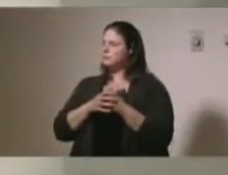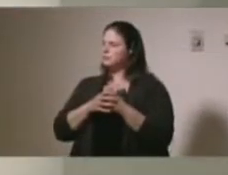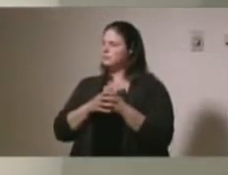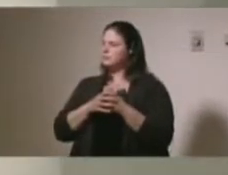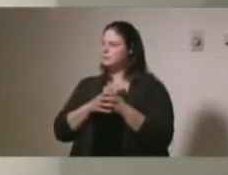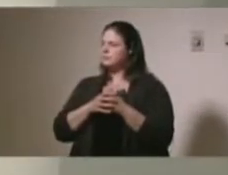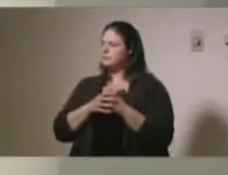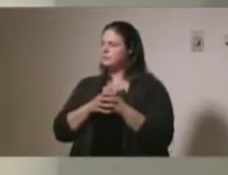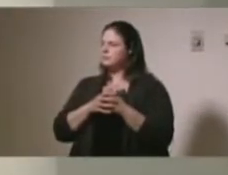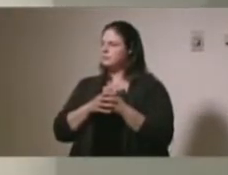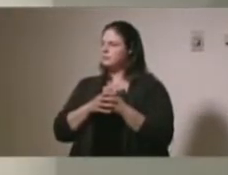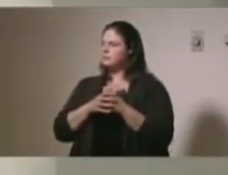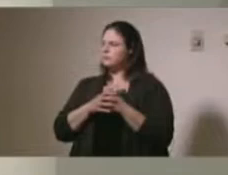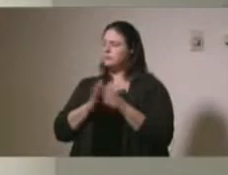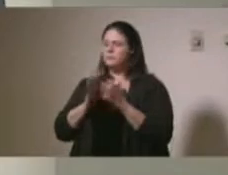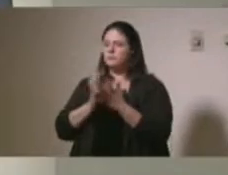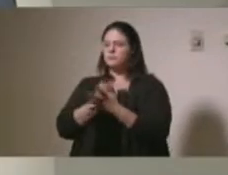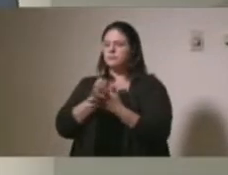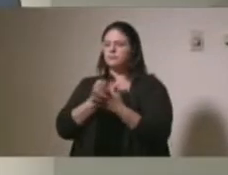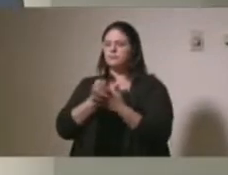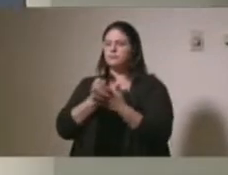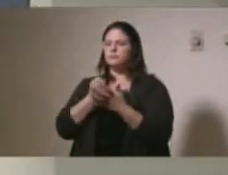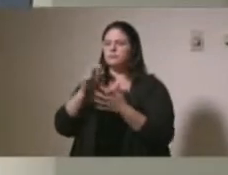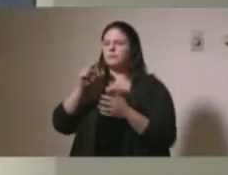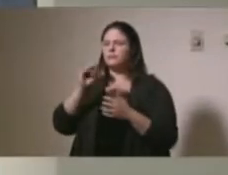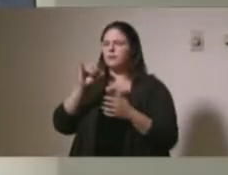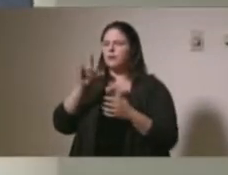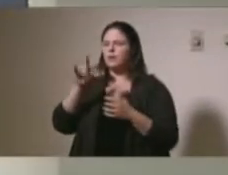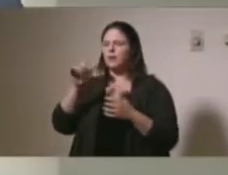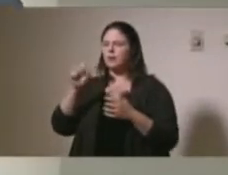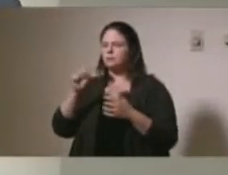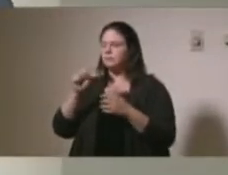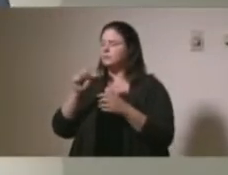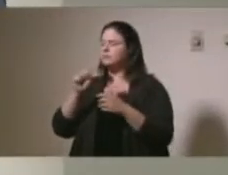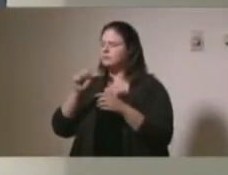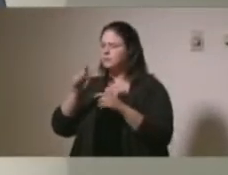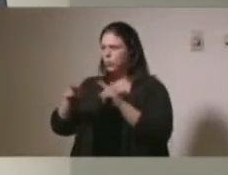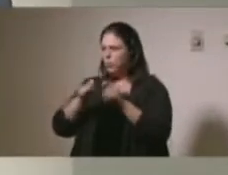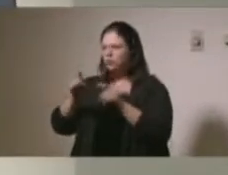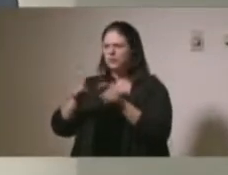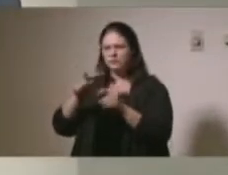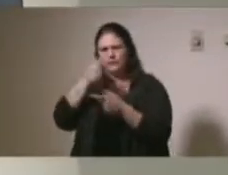to answer Nicolas' question. It was a very interesting question.